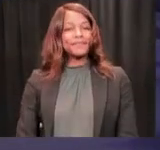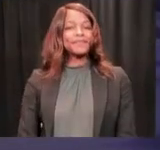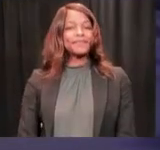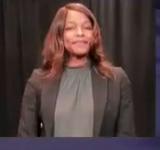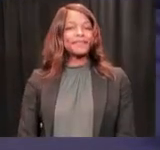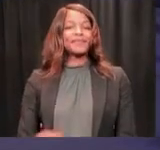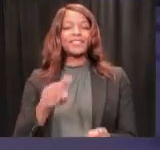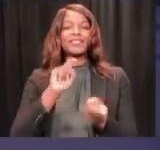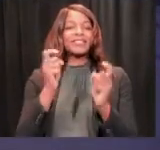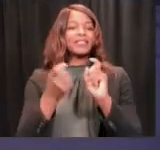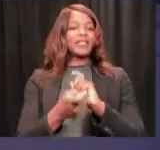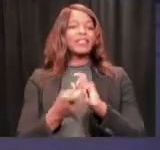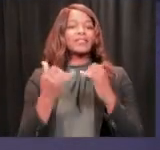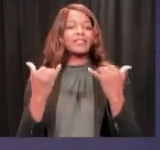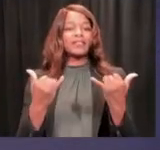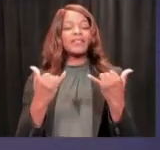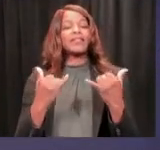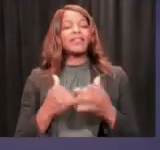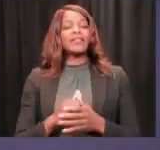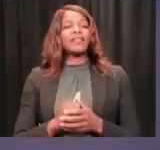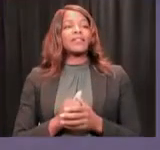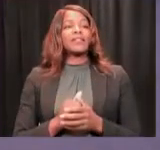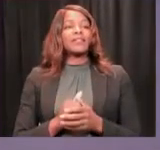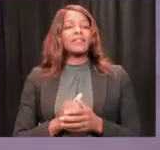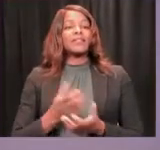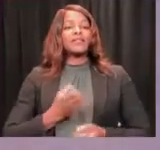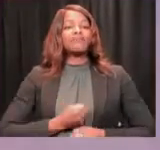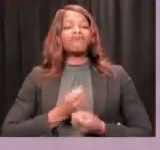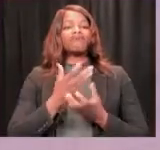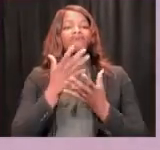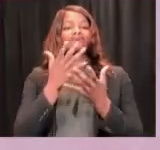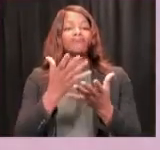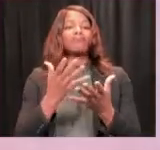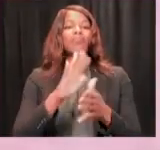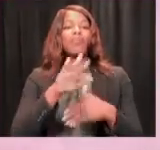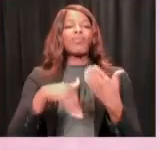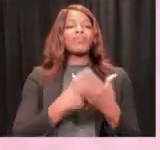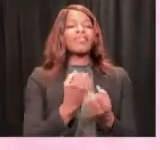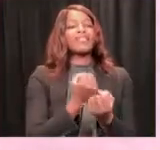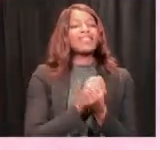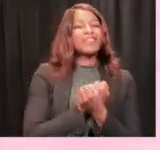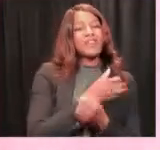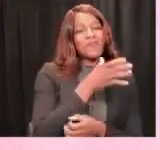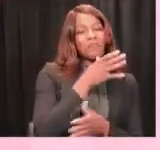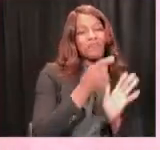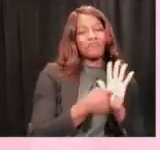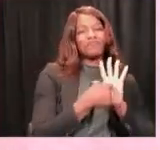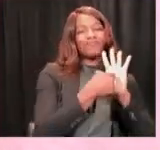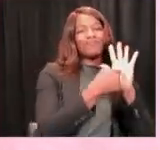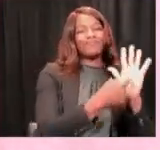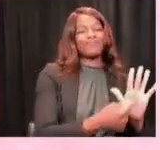Come on. Repacking. I call it out. I call out the love that mom showed.